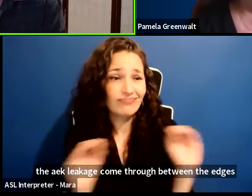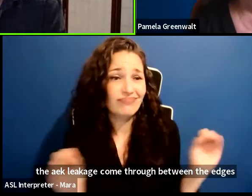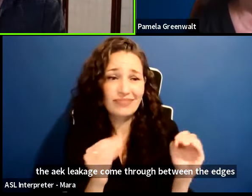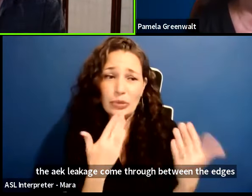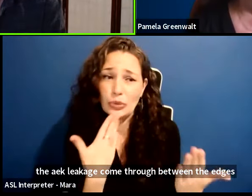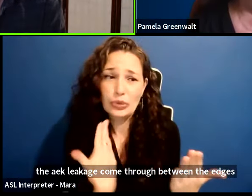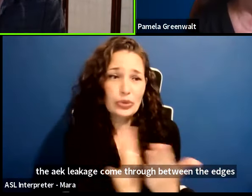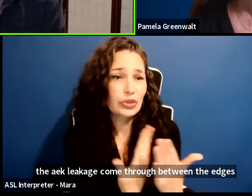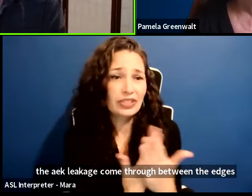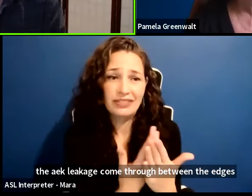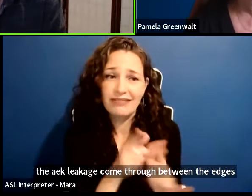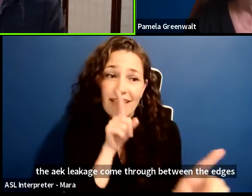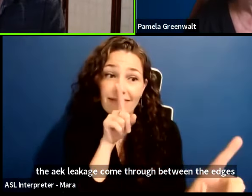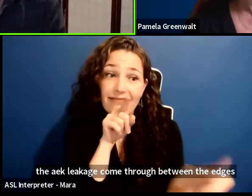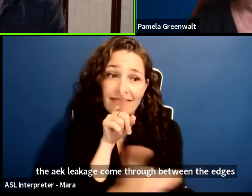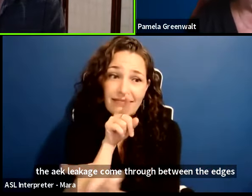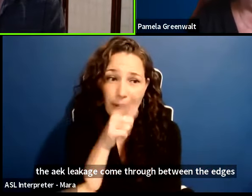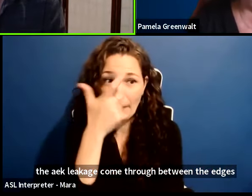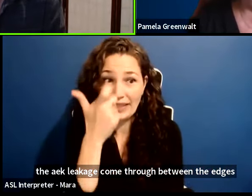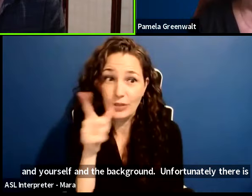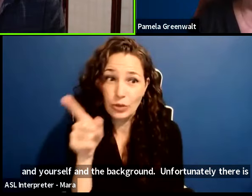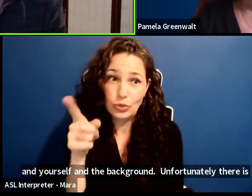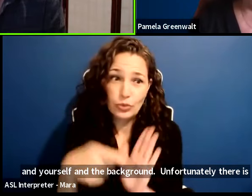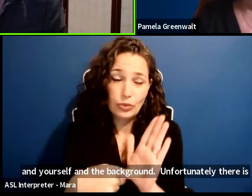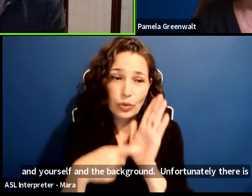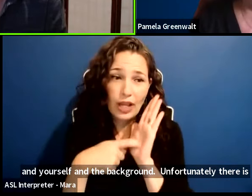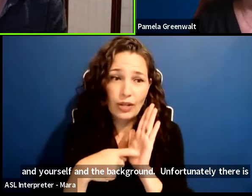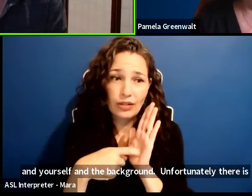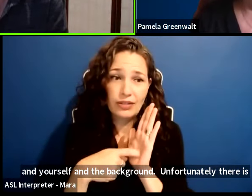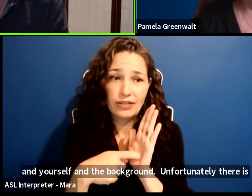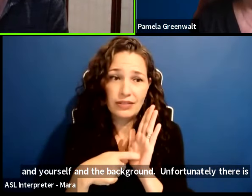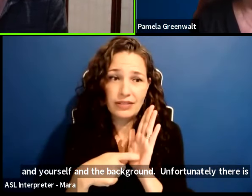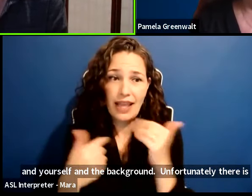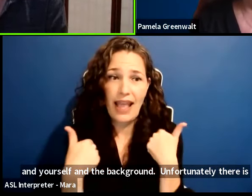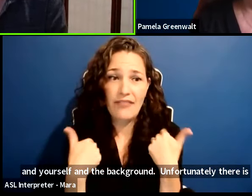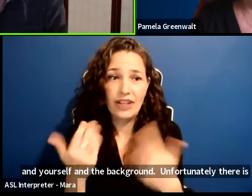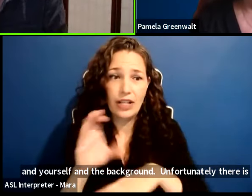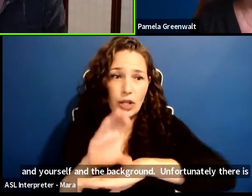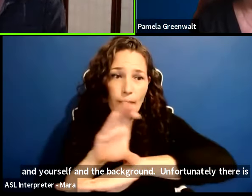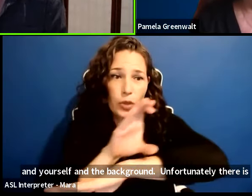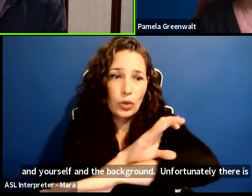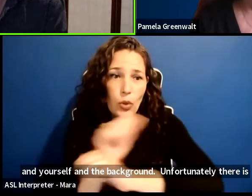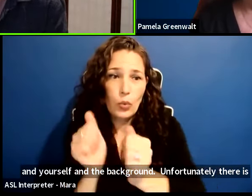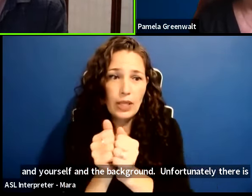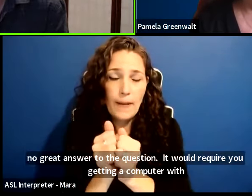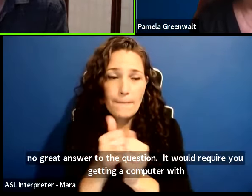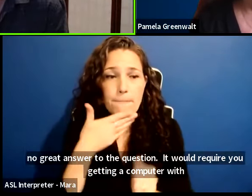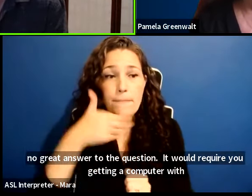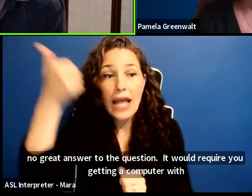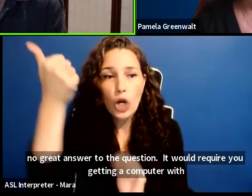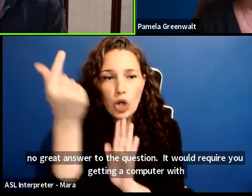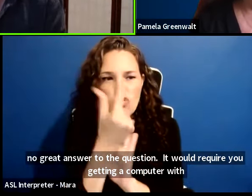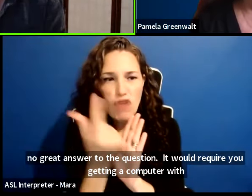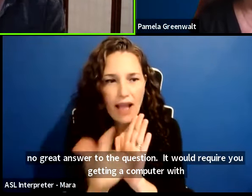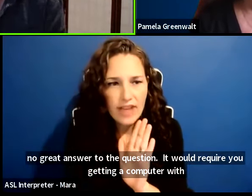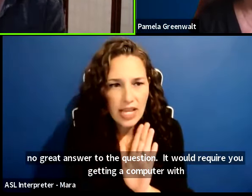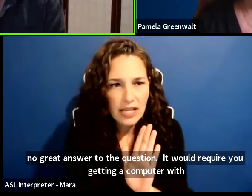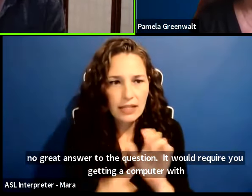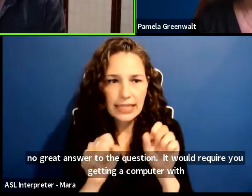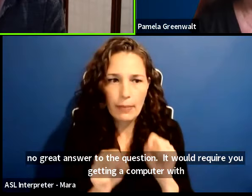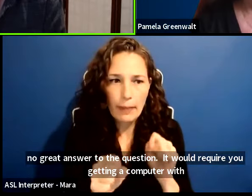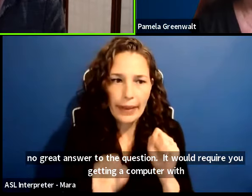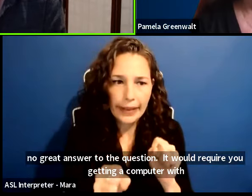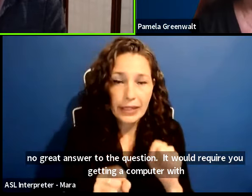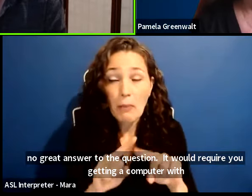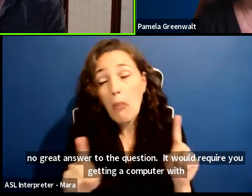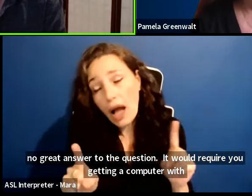that question because it would require you getting a computer with better graphics capabilities. But it's a